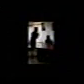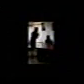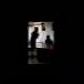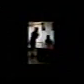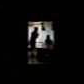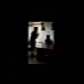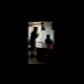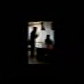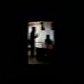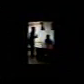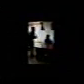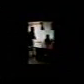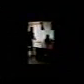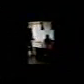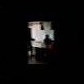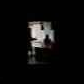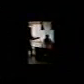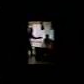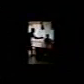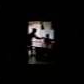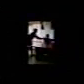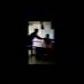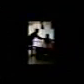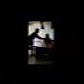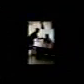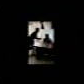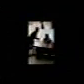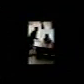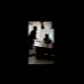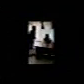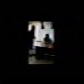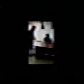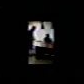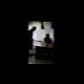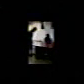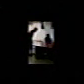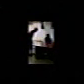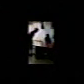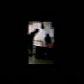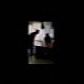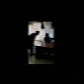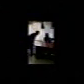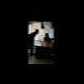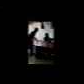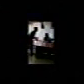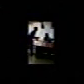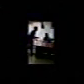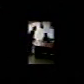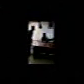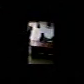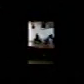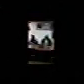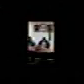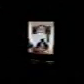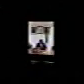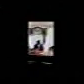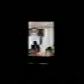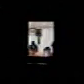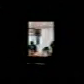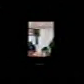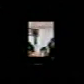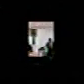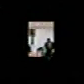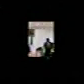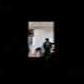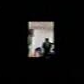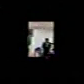any challenge, your body, lay the other hand in that part of your body, casting down, pulling down, rooting out. Father, in the name of